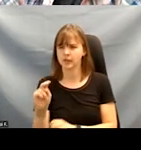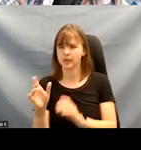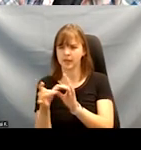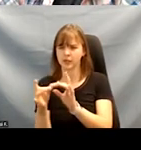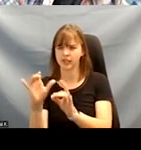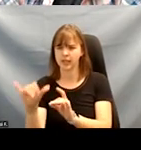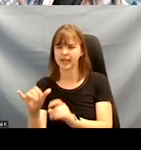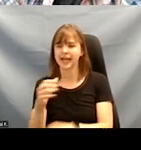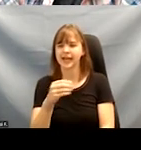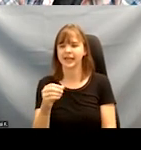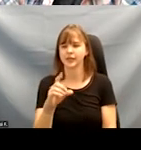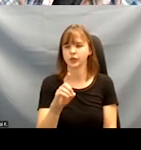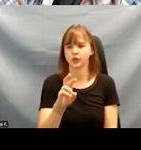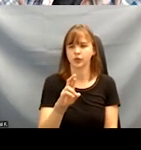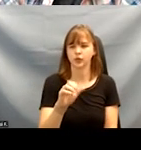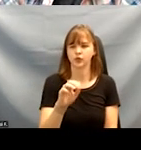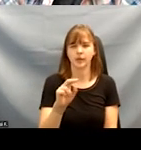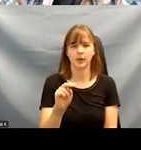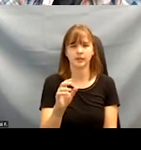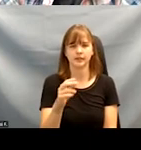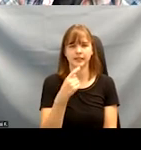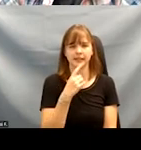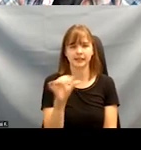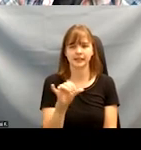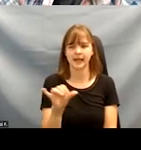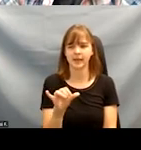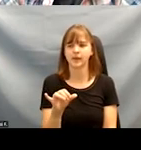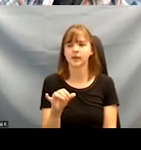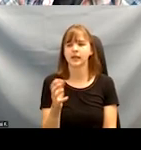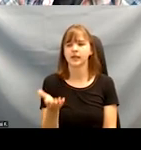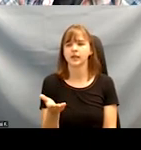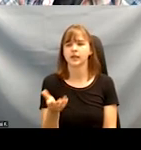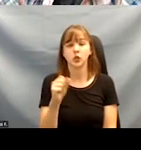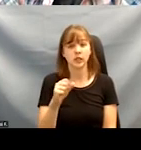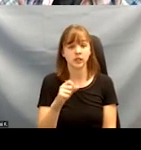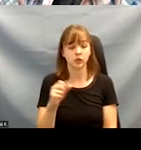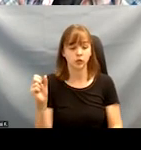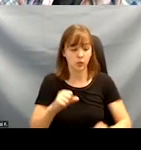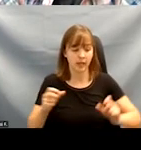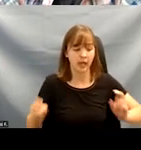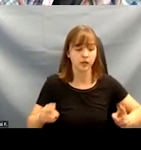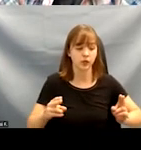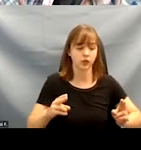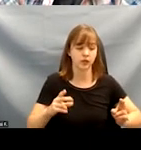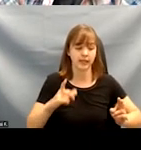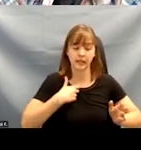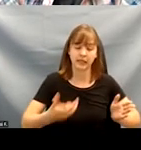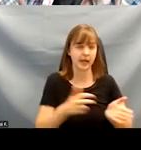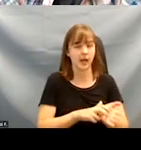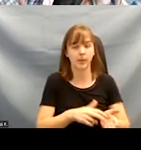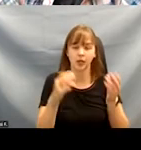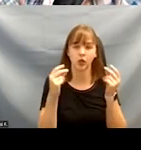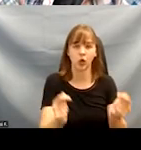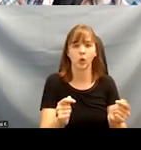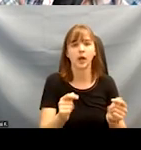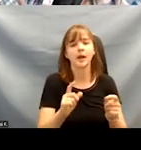hustle, rise and grind. And, you know, to Brittany's point, when you're an entrepreneur, when you're working, super difficult, right? Because you're